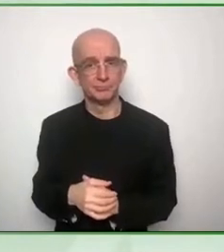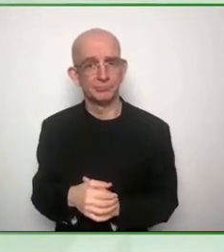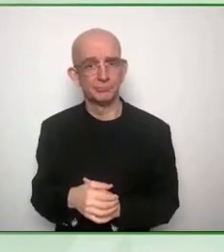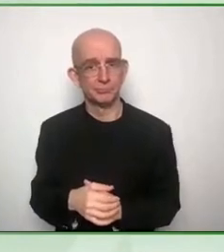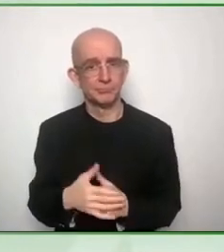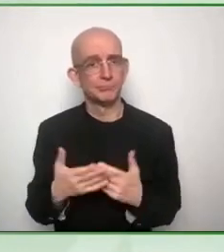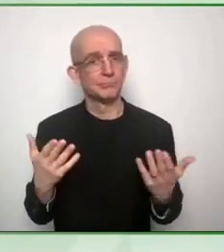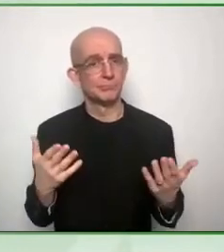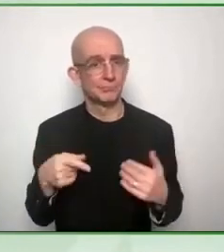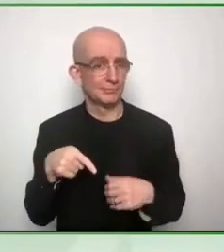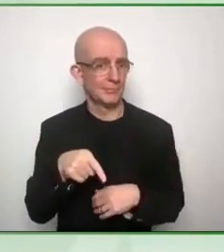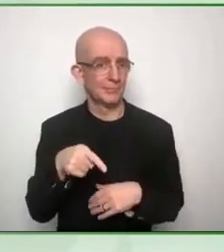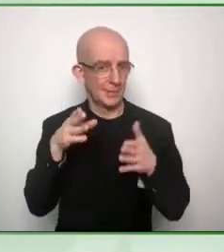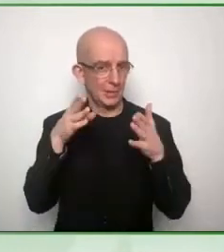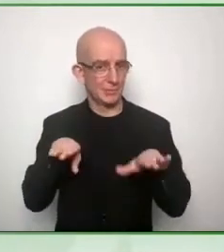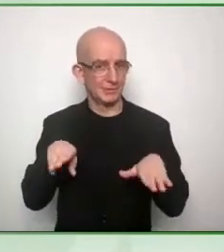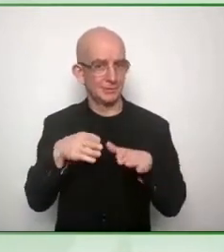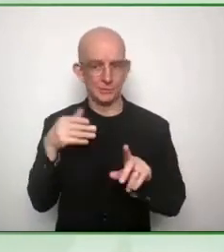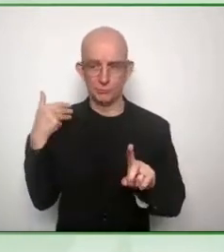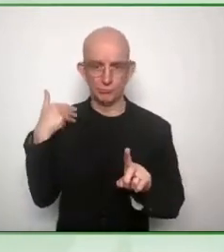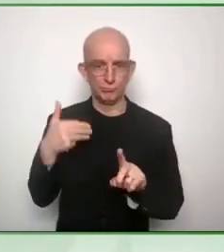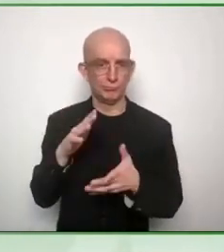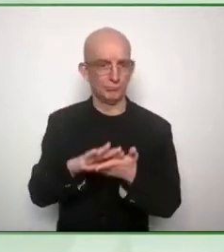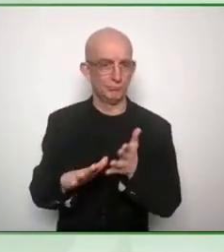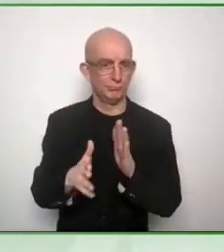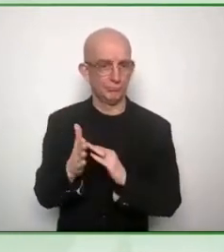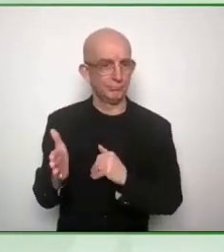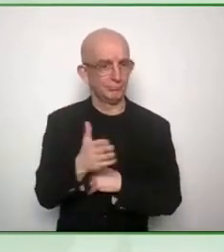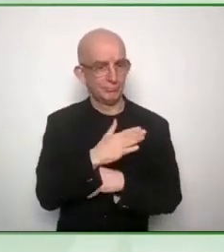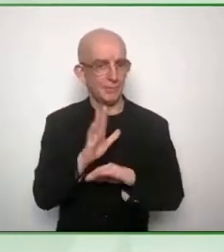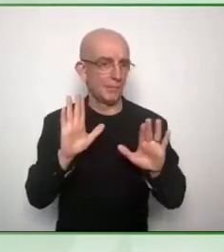Whew, that's a lovely question to ask.